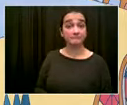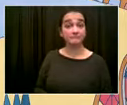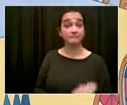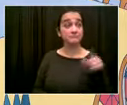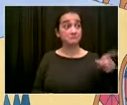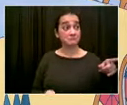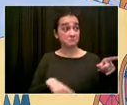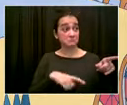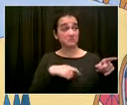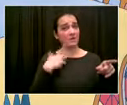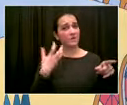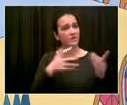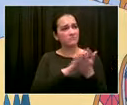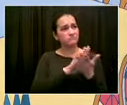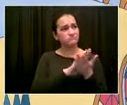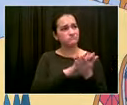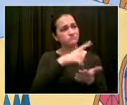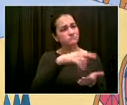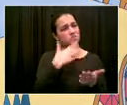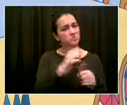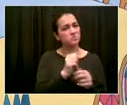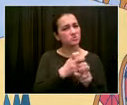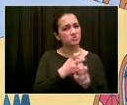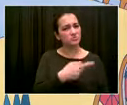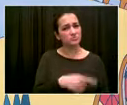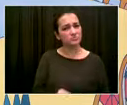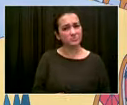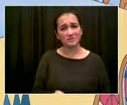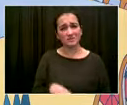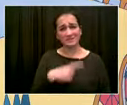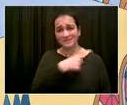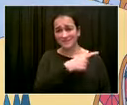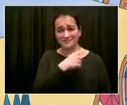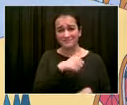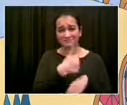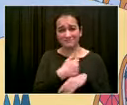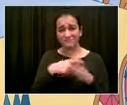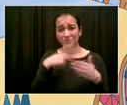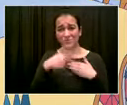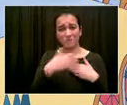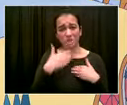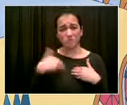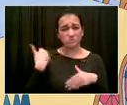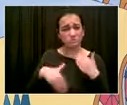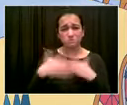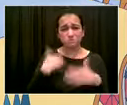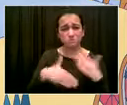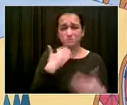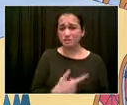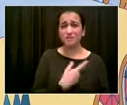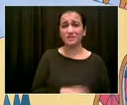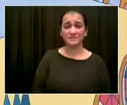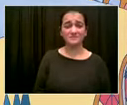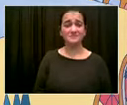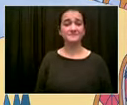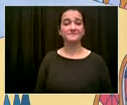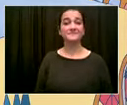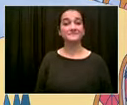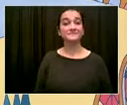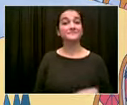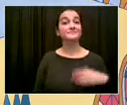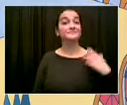and bringing it to life. This is something that a lot of people did pieces of previously, but no